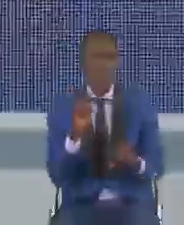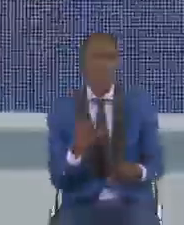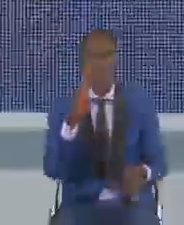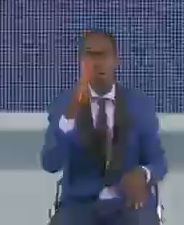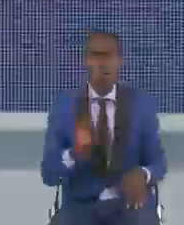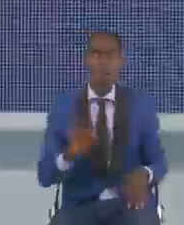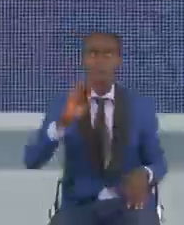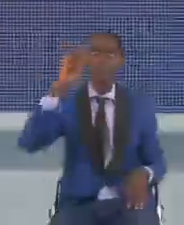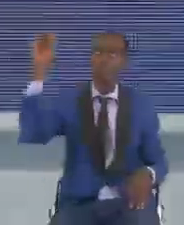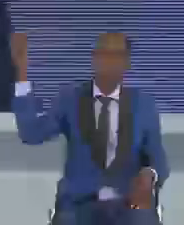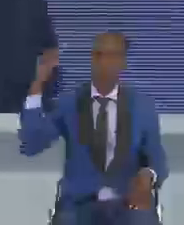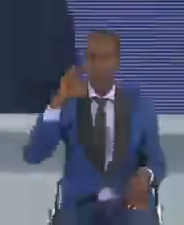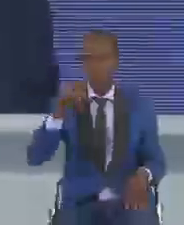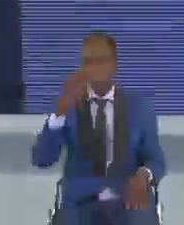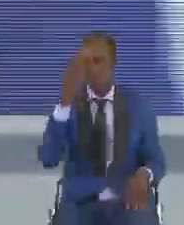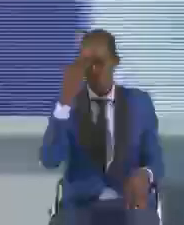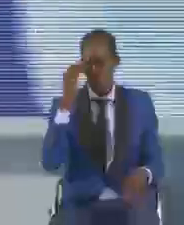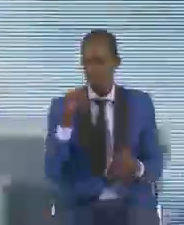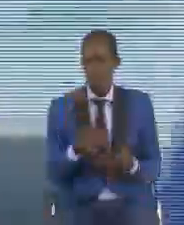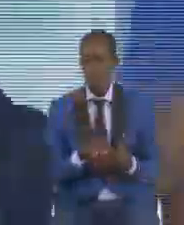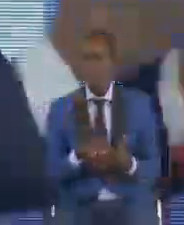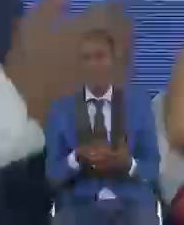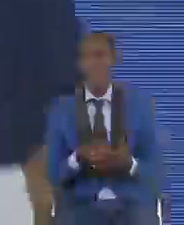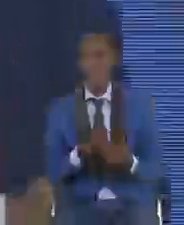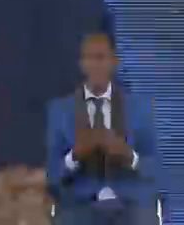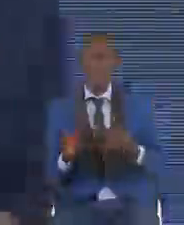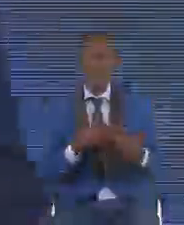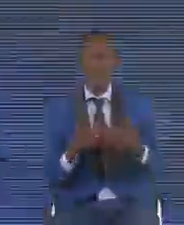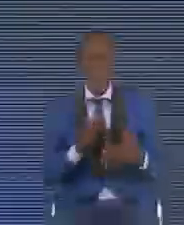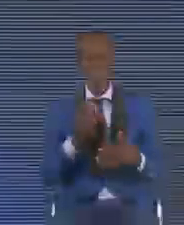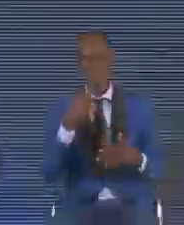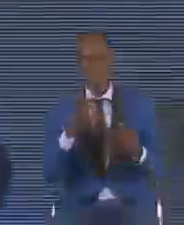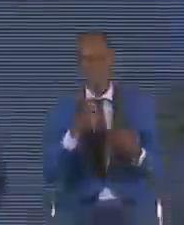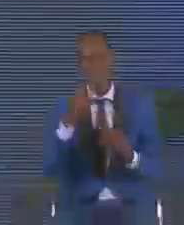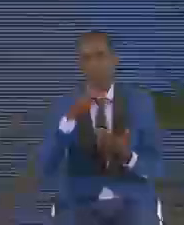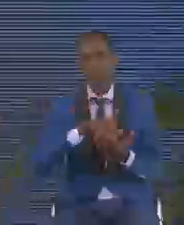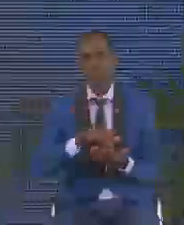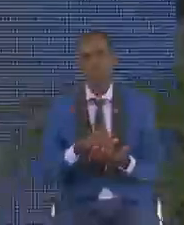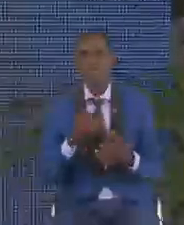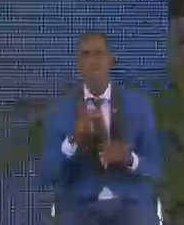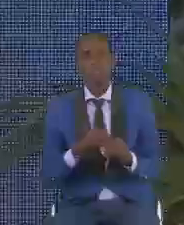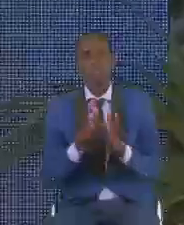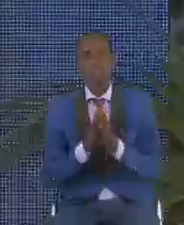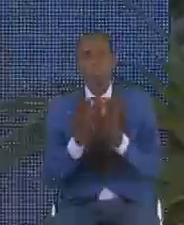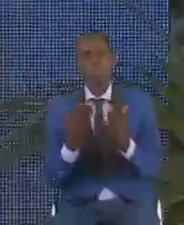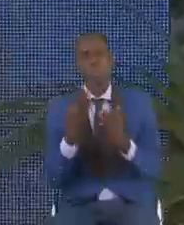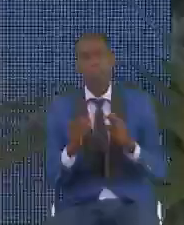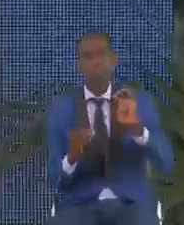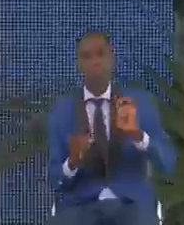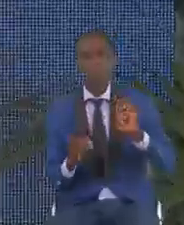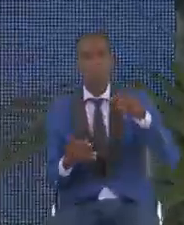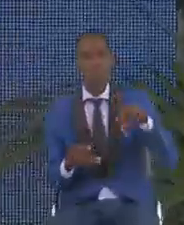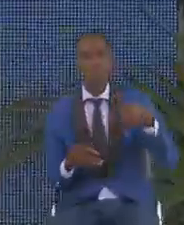grace. I'm sure you know this, but I'm going to tell you again. It's in Ephesians chapter 2,